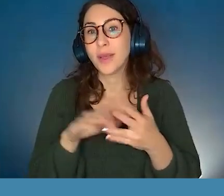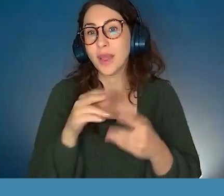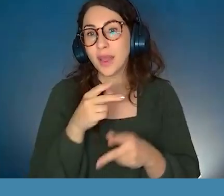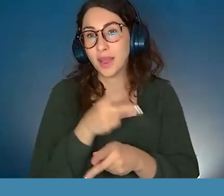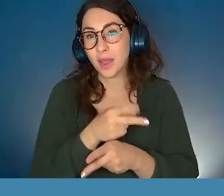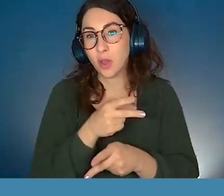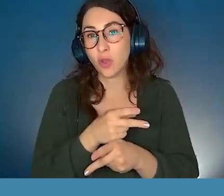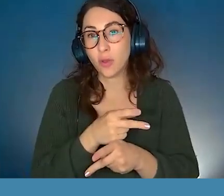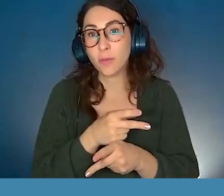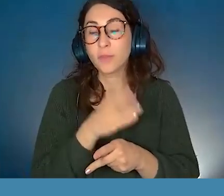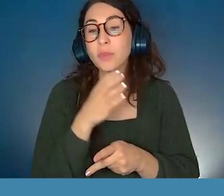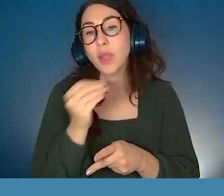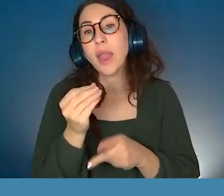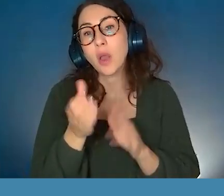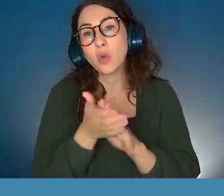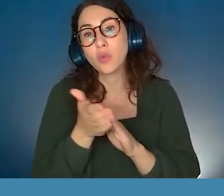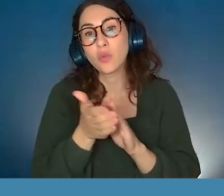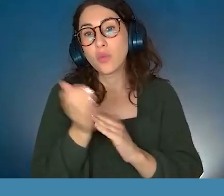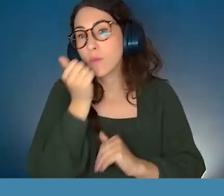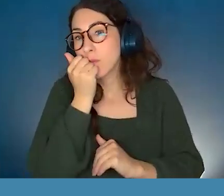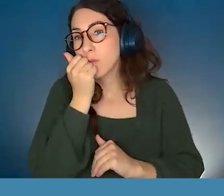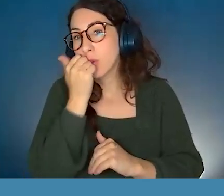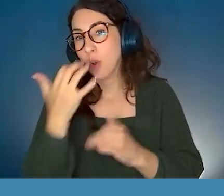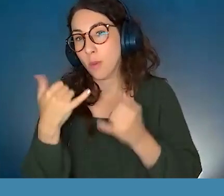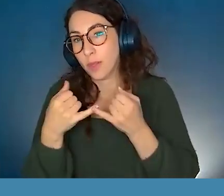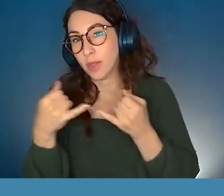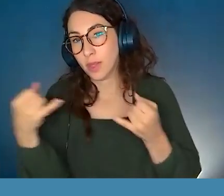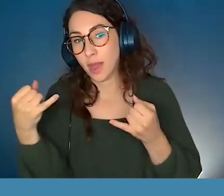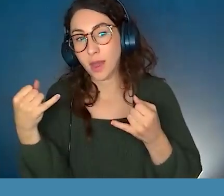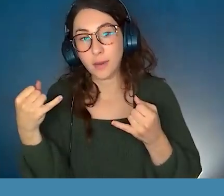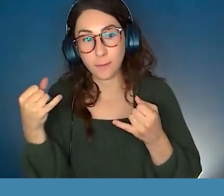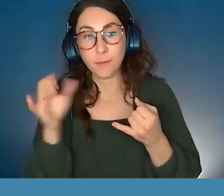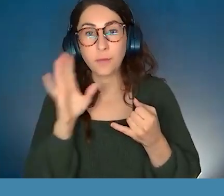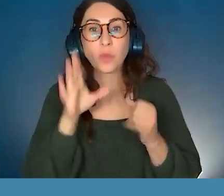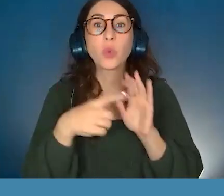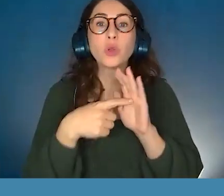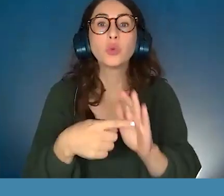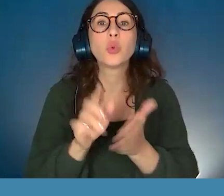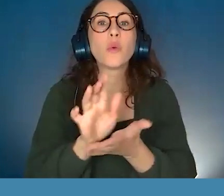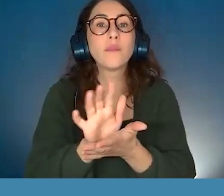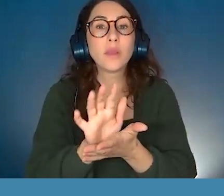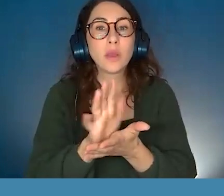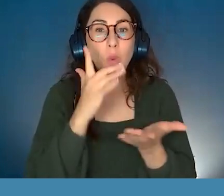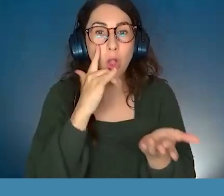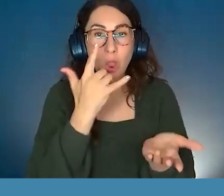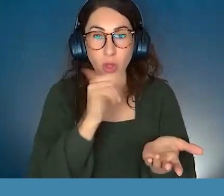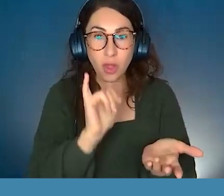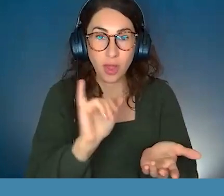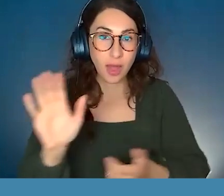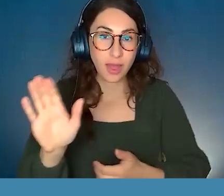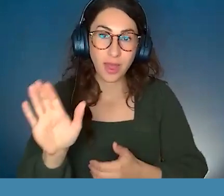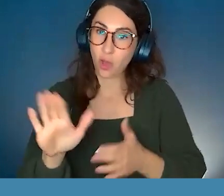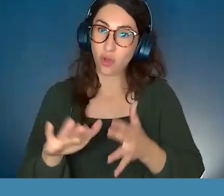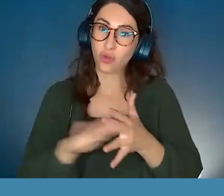well, but they run a really good respite care. So we're going to show you a video on their respite care program.